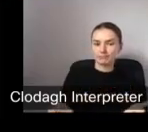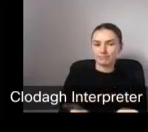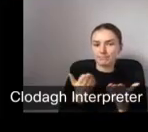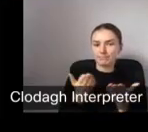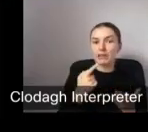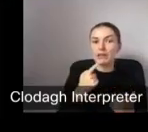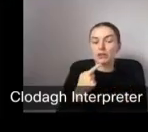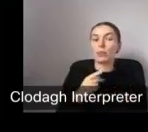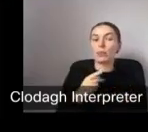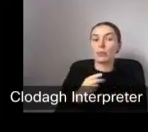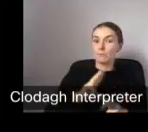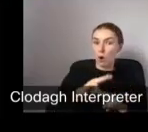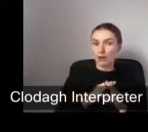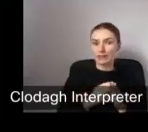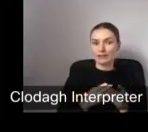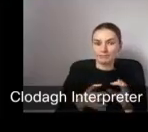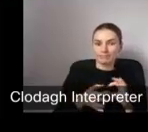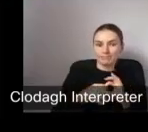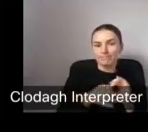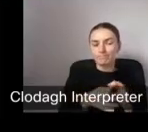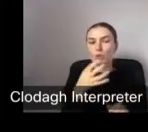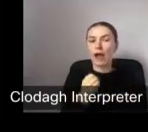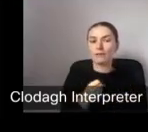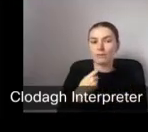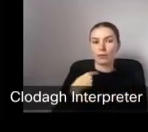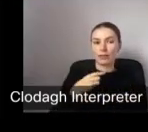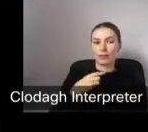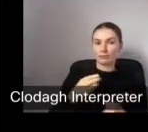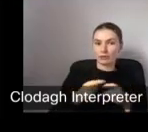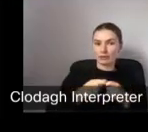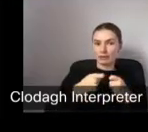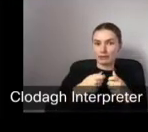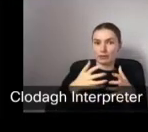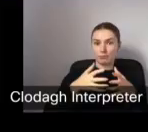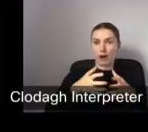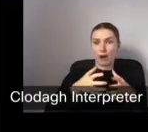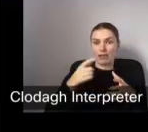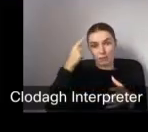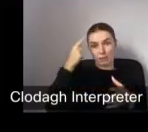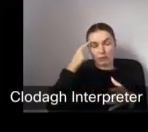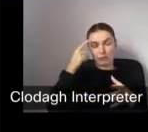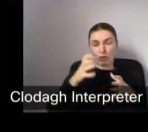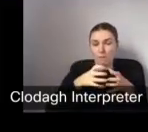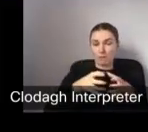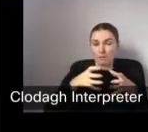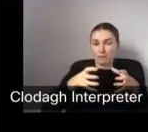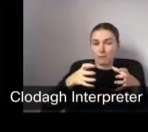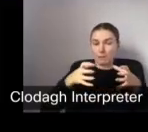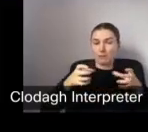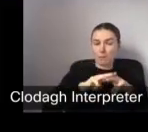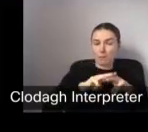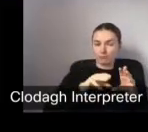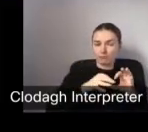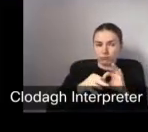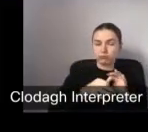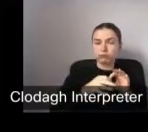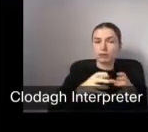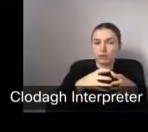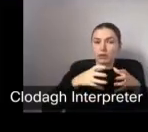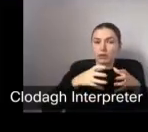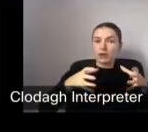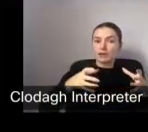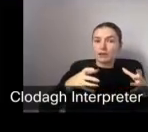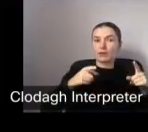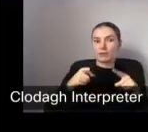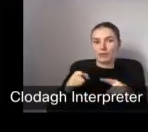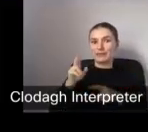new synapses, neuronic synapses, and that leads to the brain growing bigger. And so this is the impact of severe neglect. We know